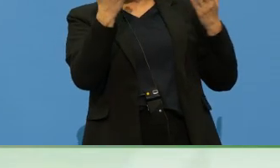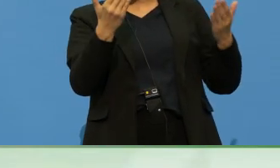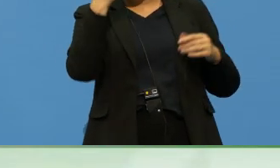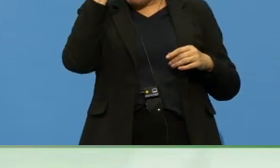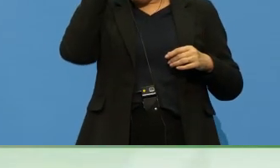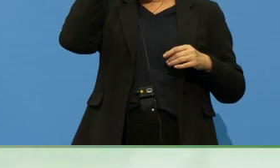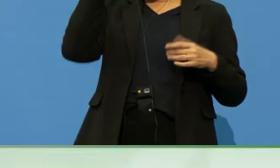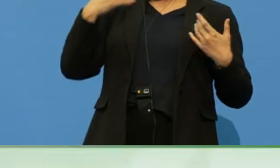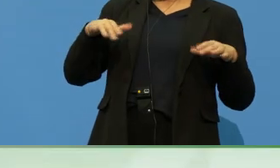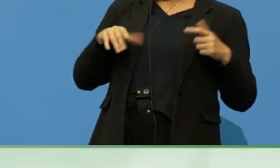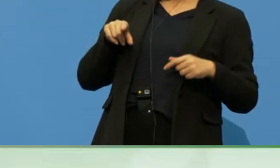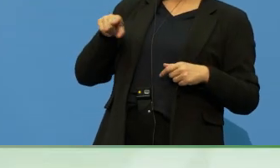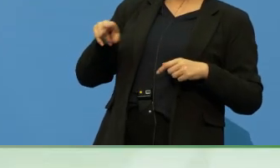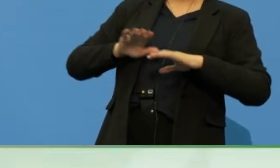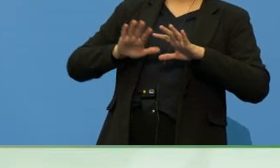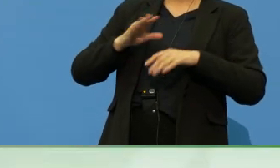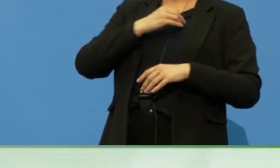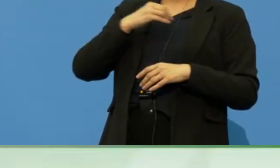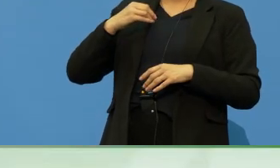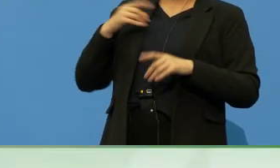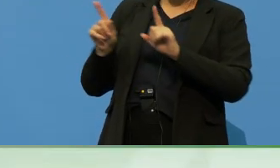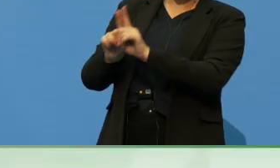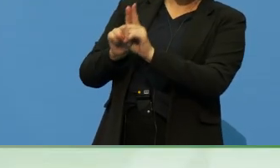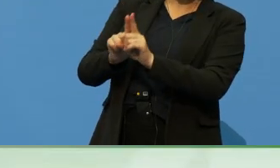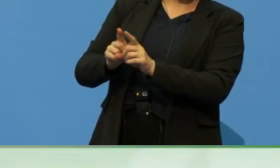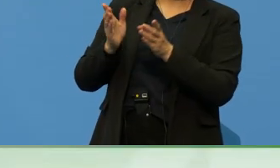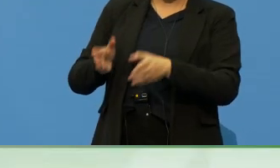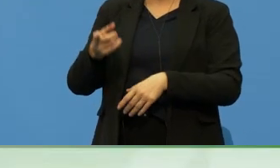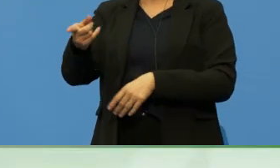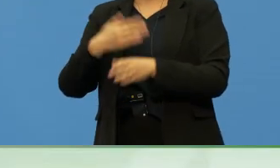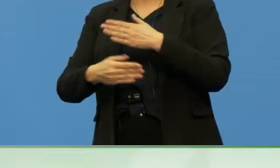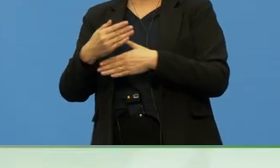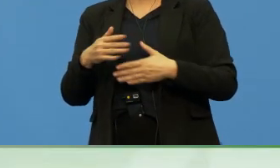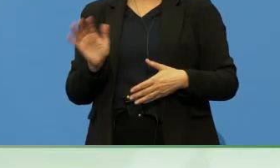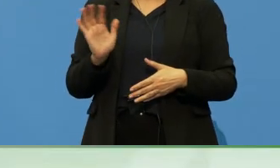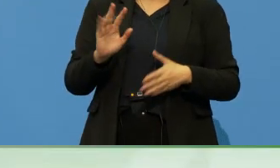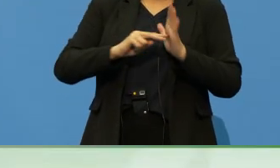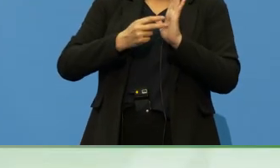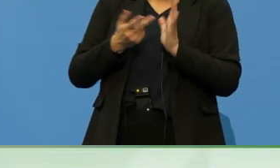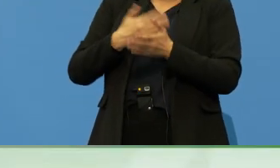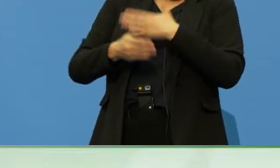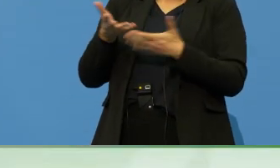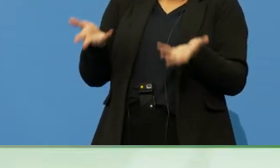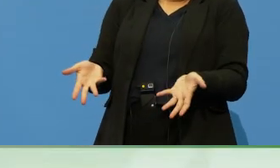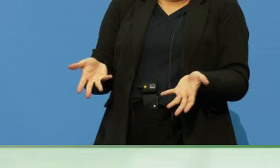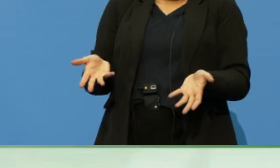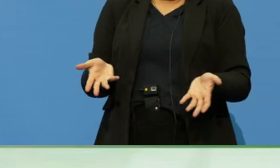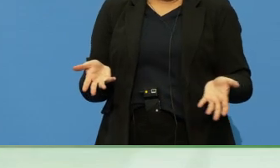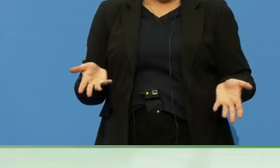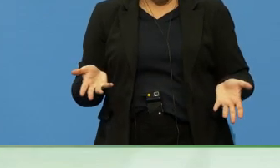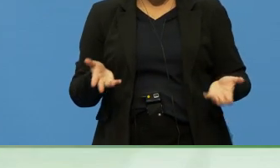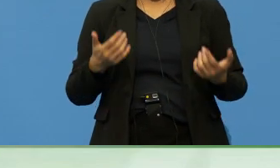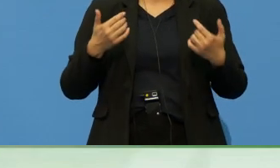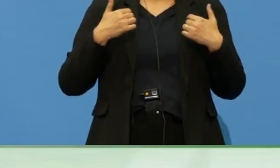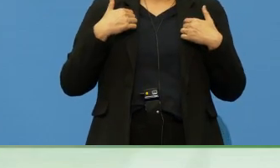very okay. Sorry, I was saying that some companies are changing their mindset, but still, we need to see the